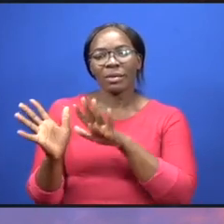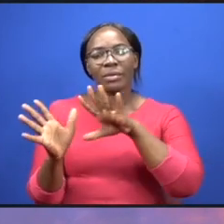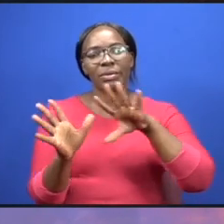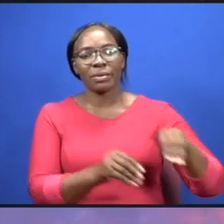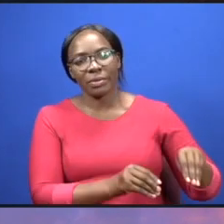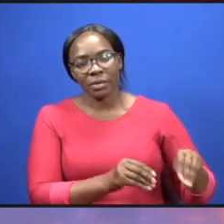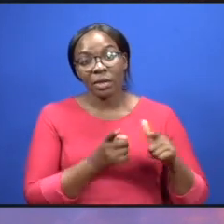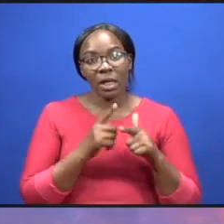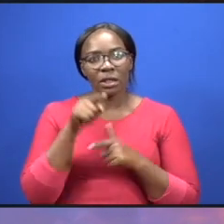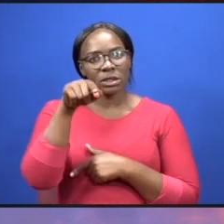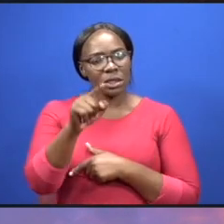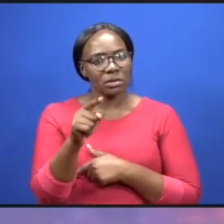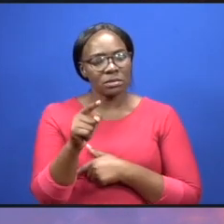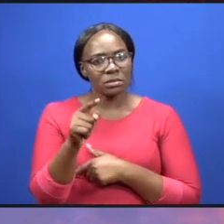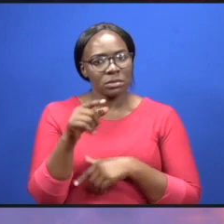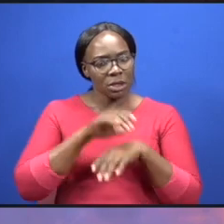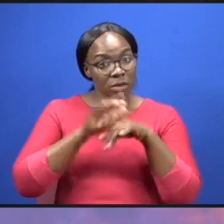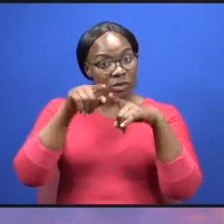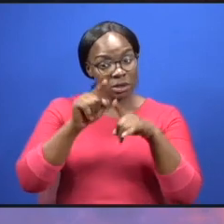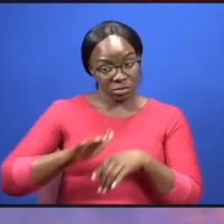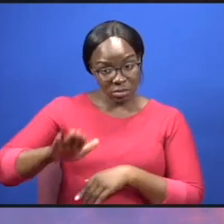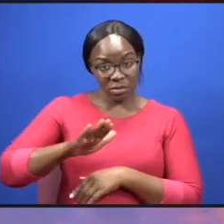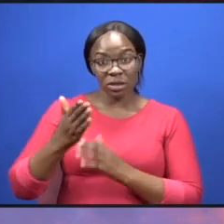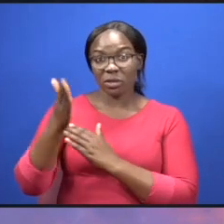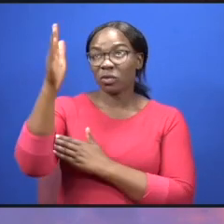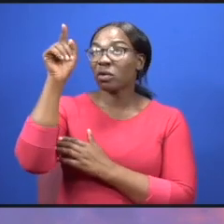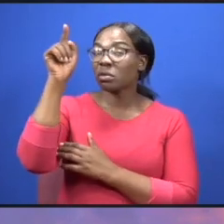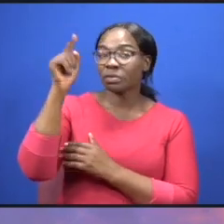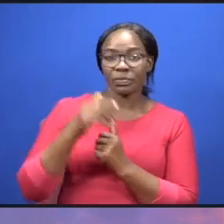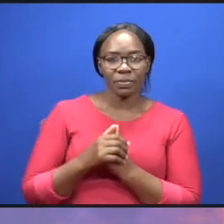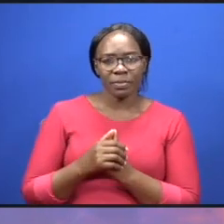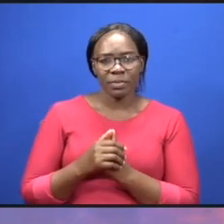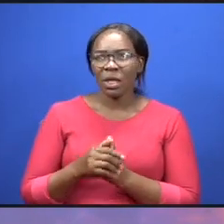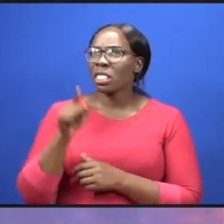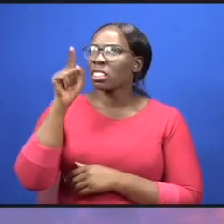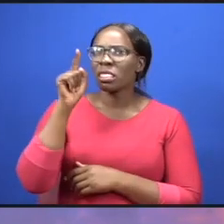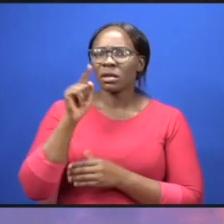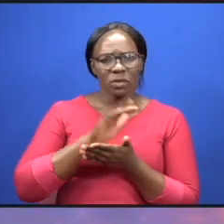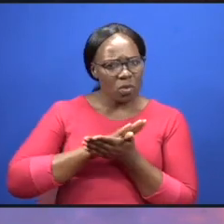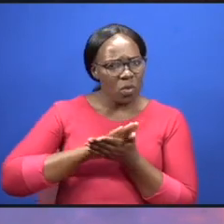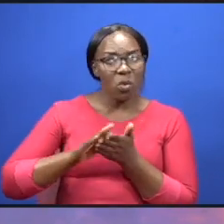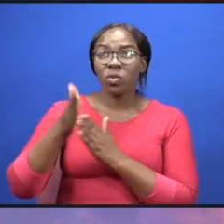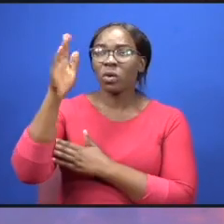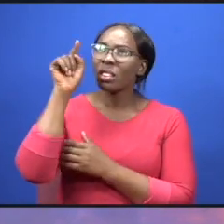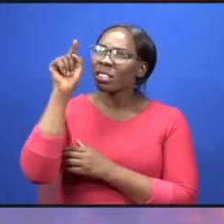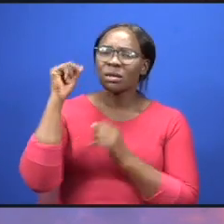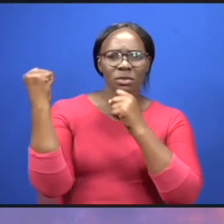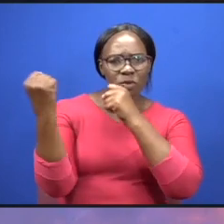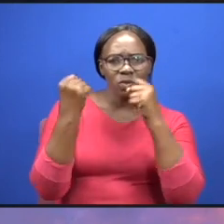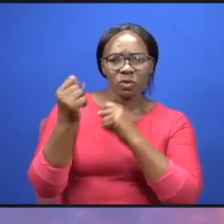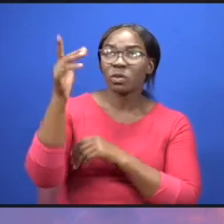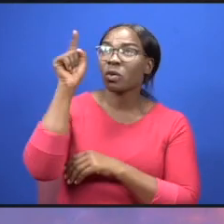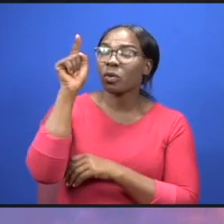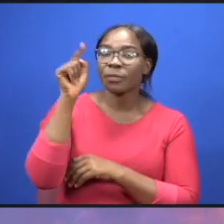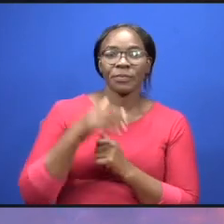away and you find yourself in the presence of this God, this thrice holy God, this sovereign